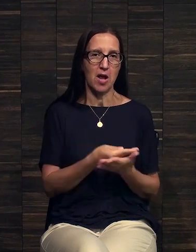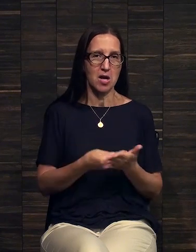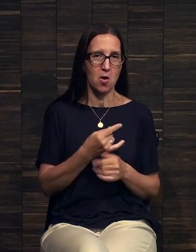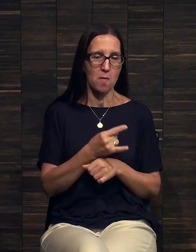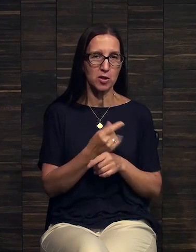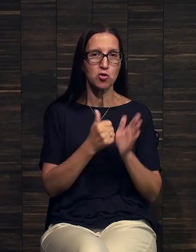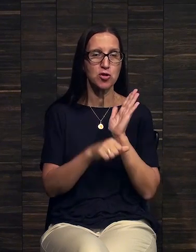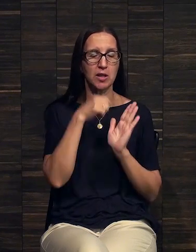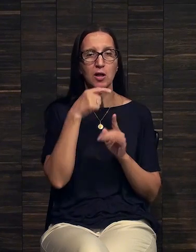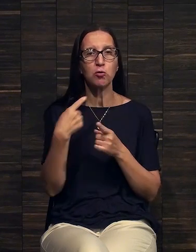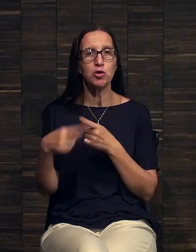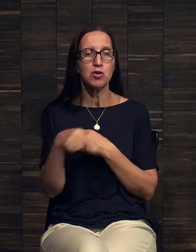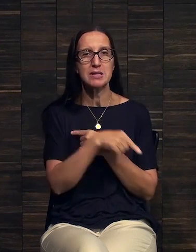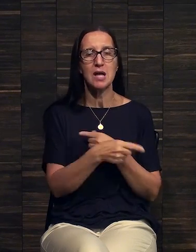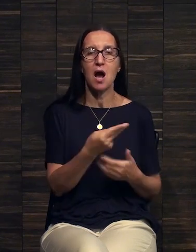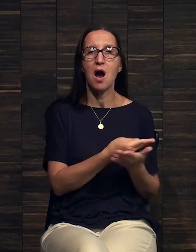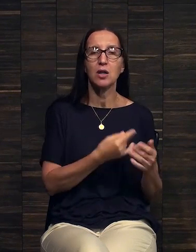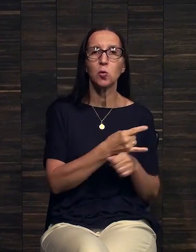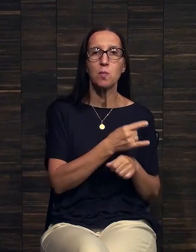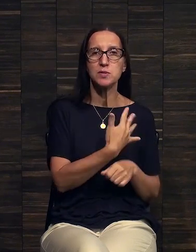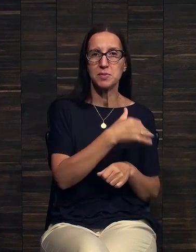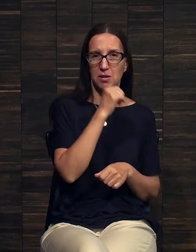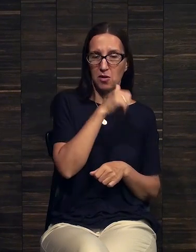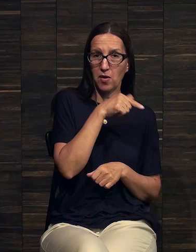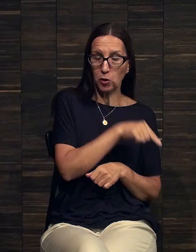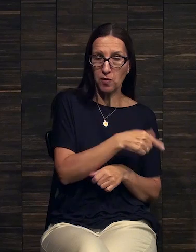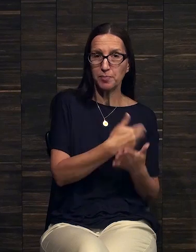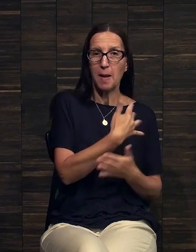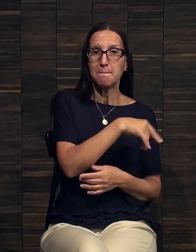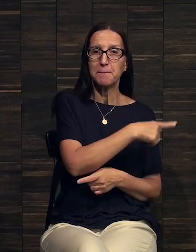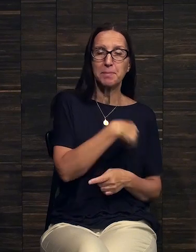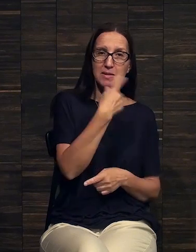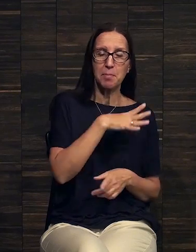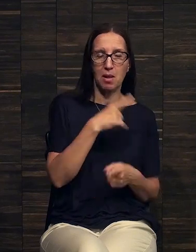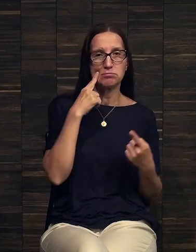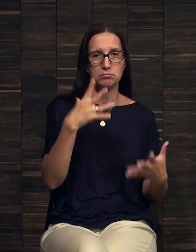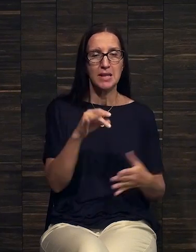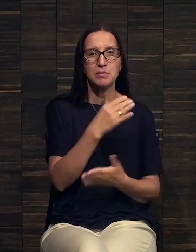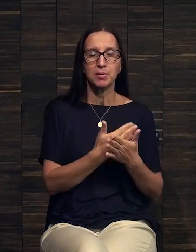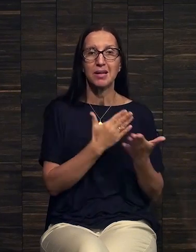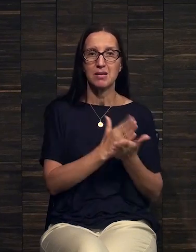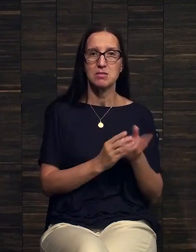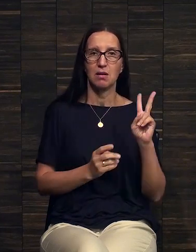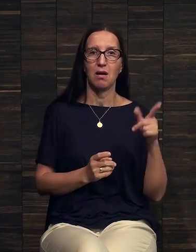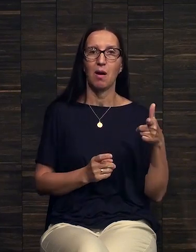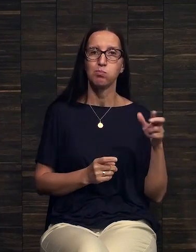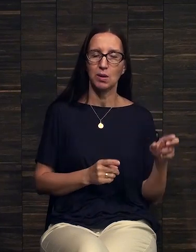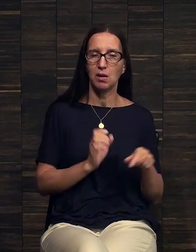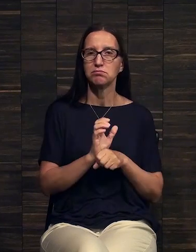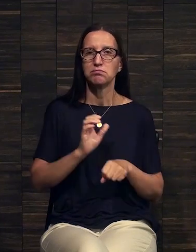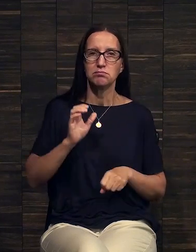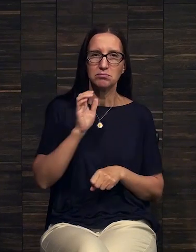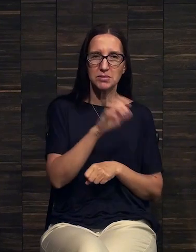copies. Crazy. And 60s, in what way they're different from the